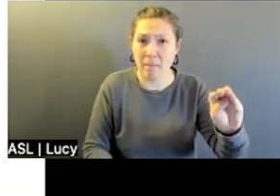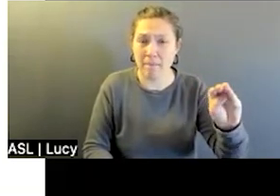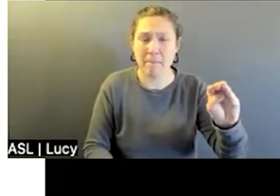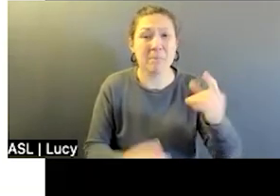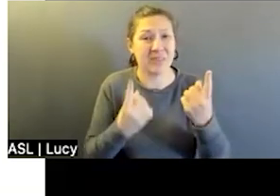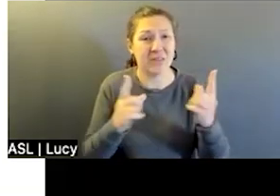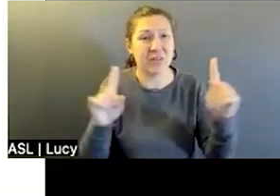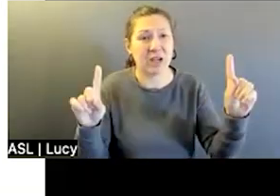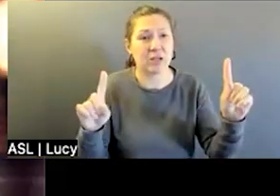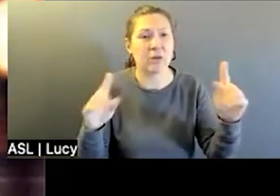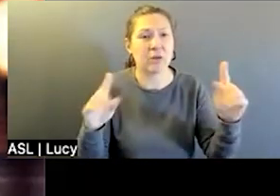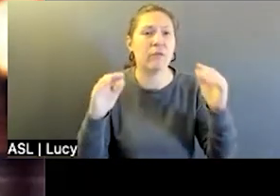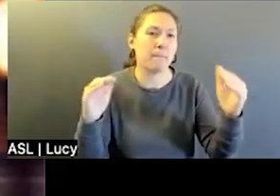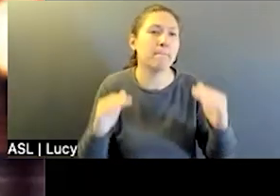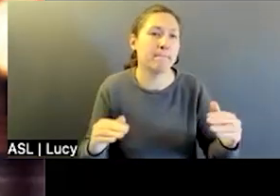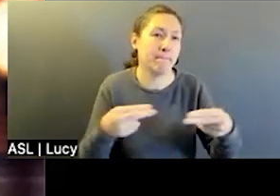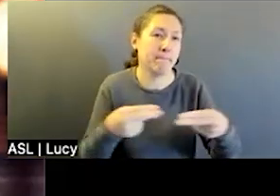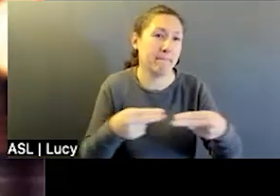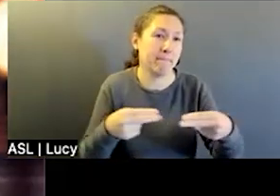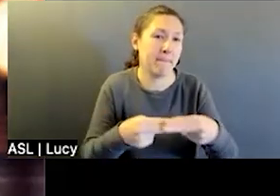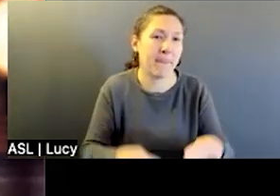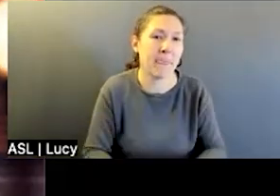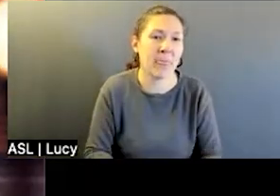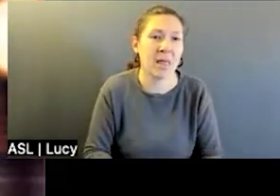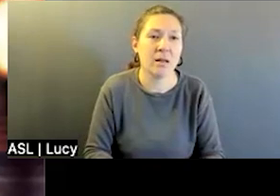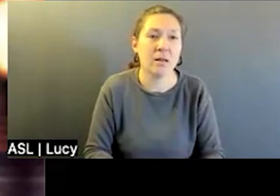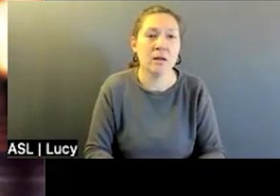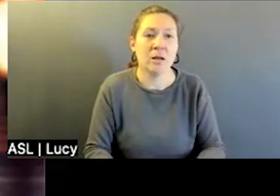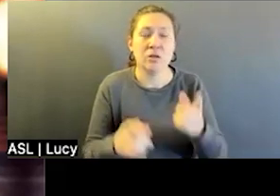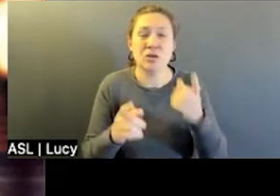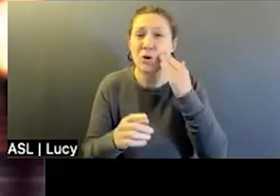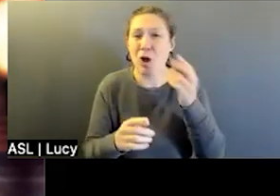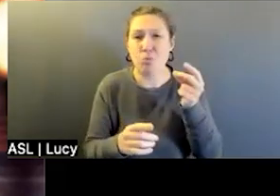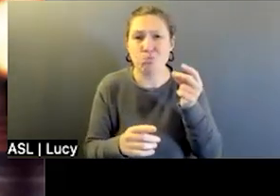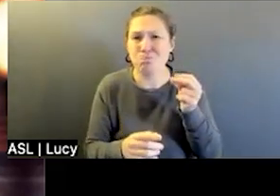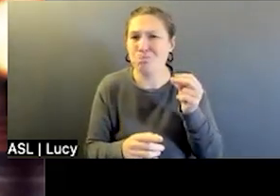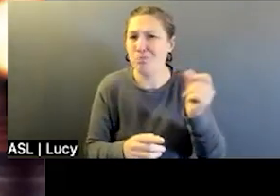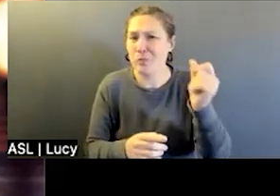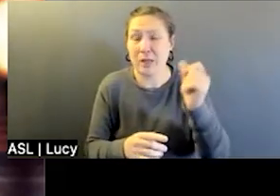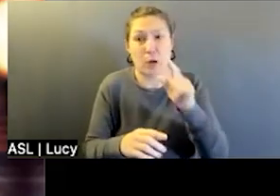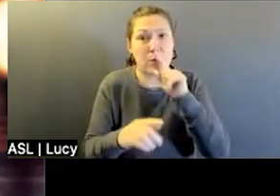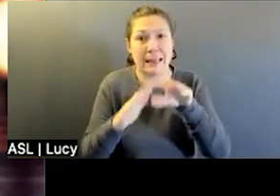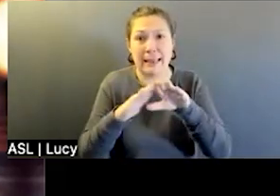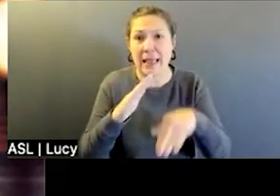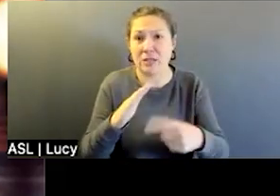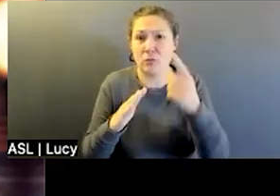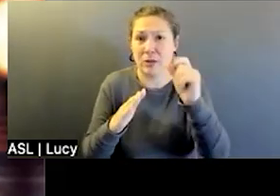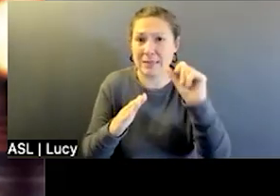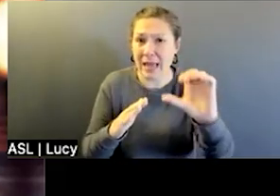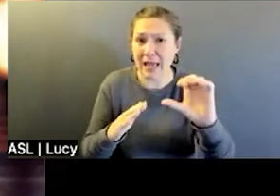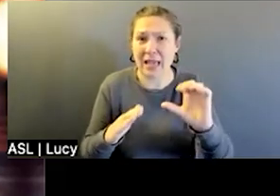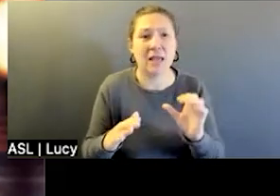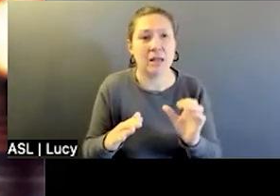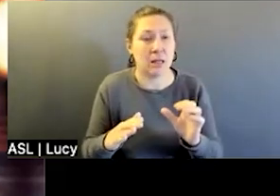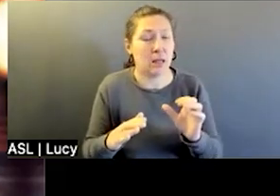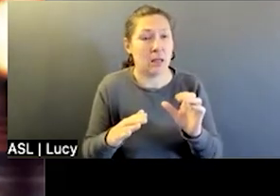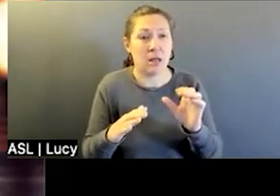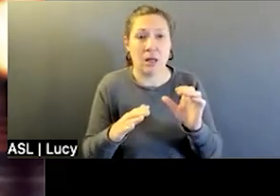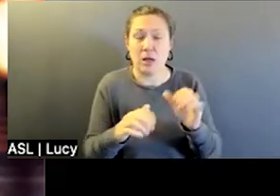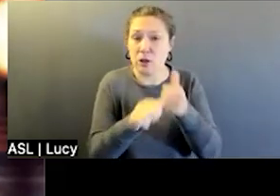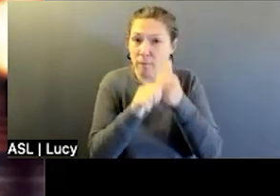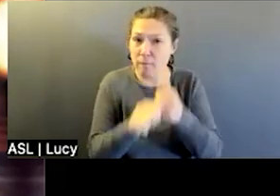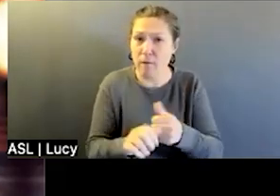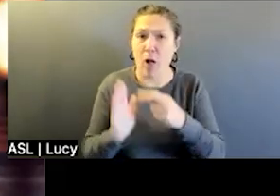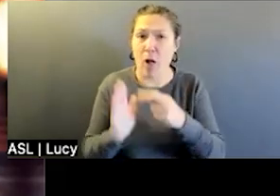slide. We know that in 2/10 of a second, it can, respecting all the rules, provide a